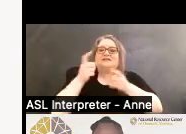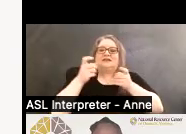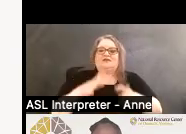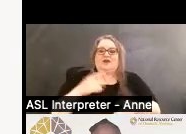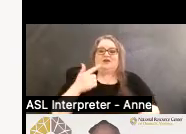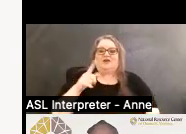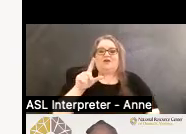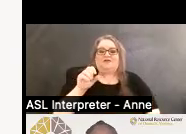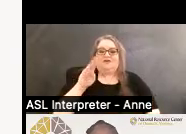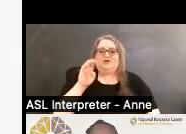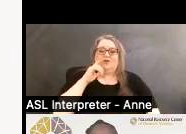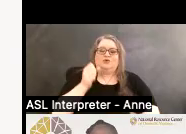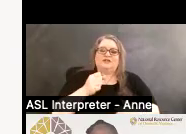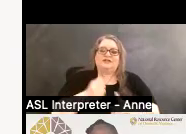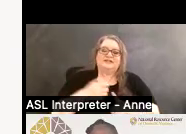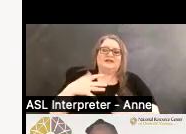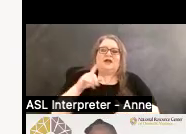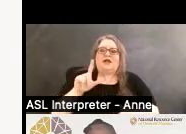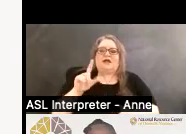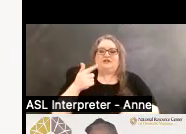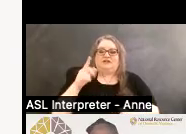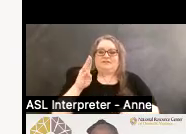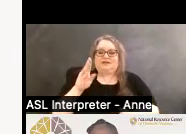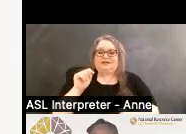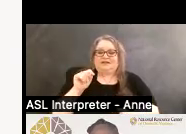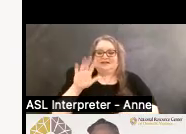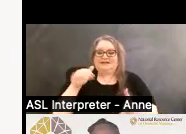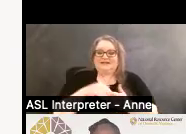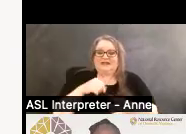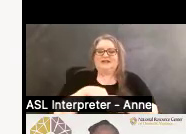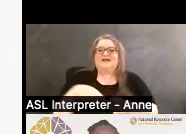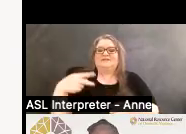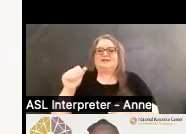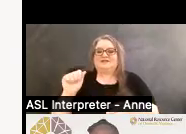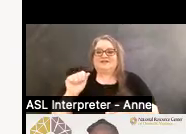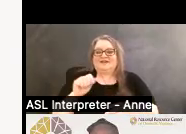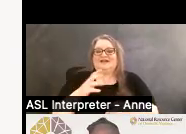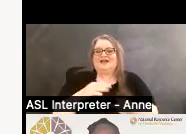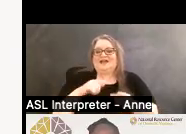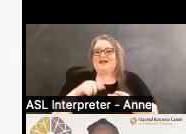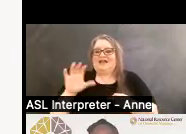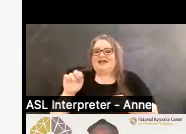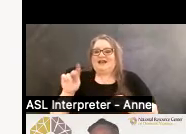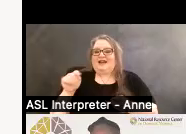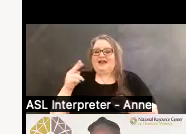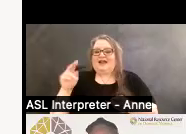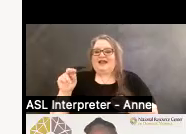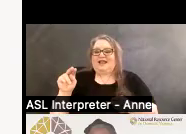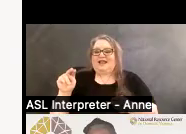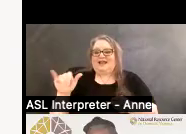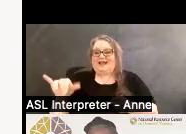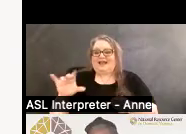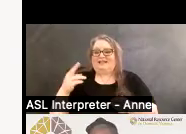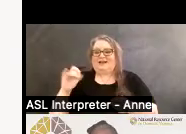is an extension of the LGBT Center in Harrisburg, Pennsylvania. And Anthony Hall, which we fondly